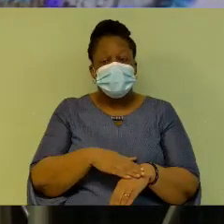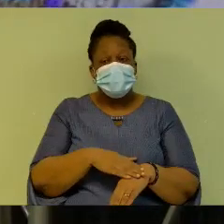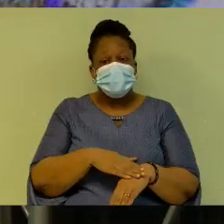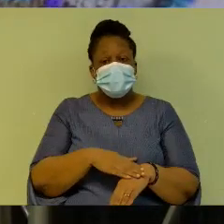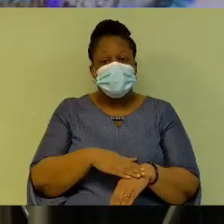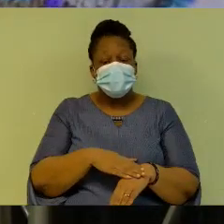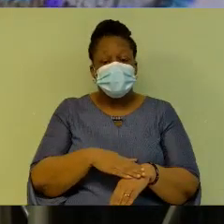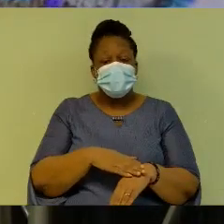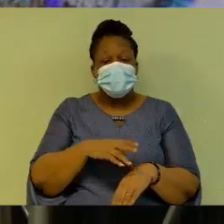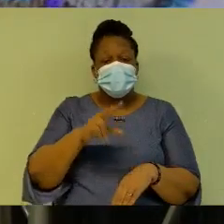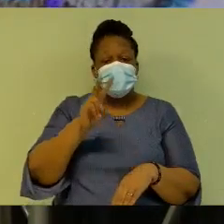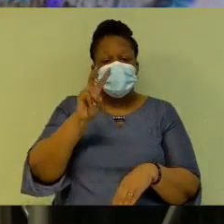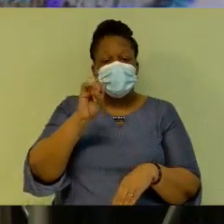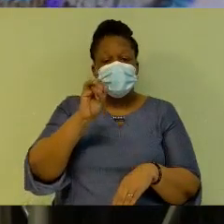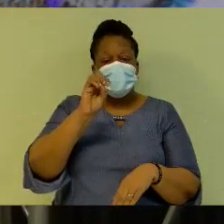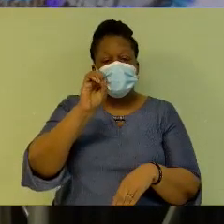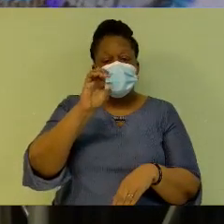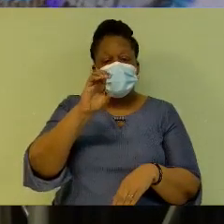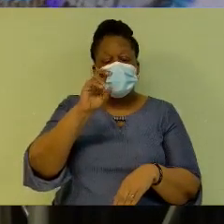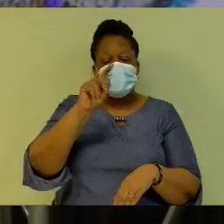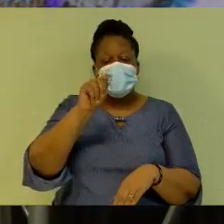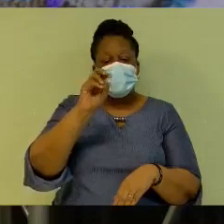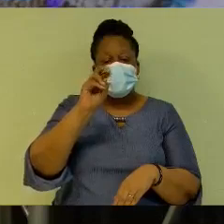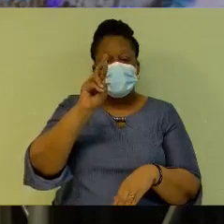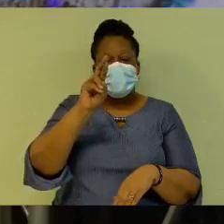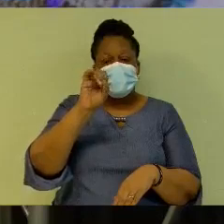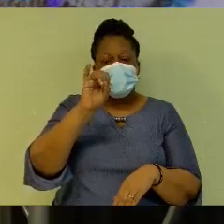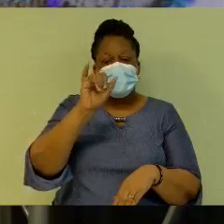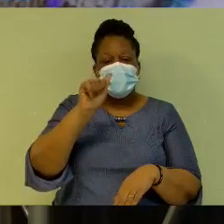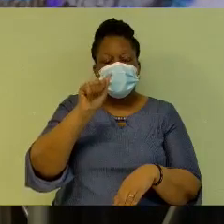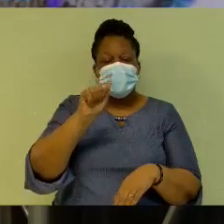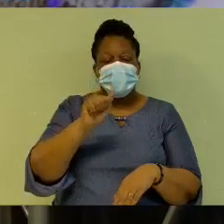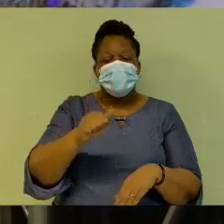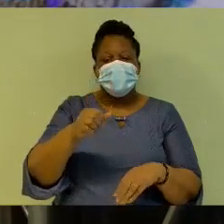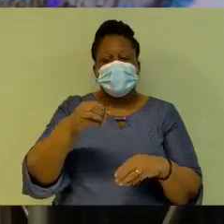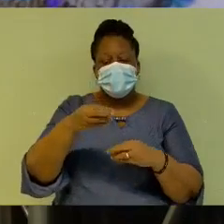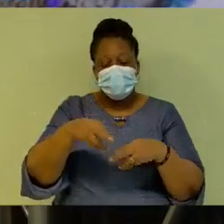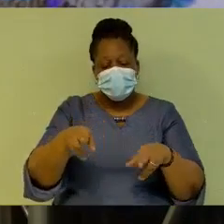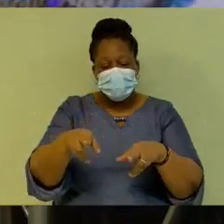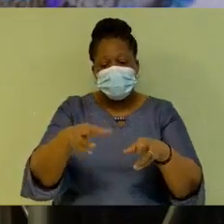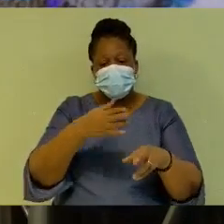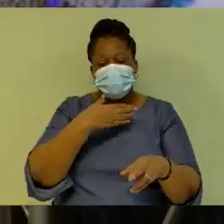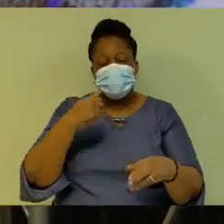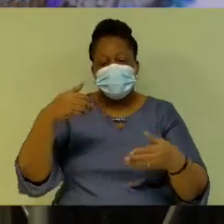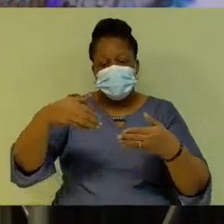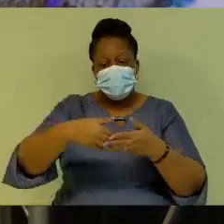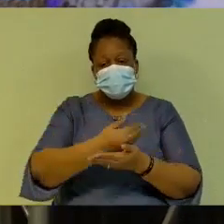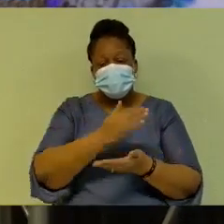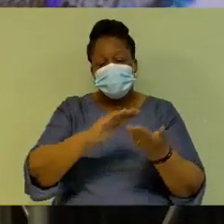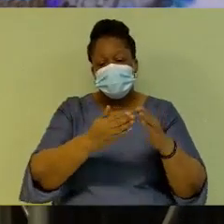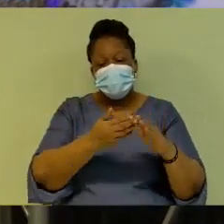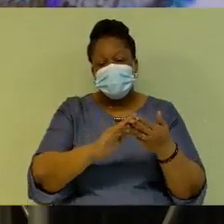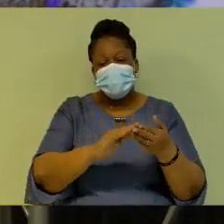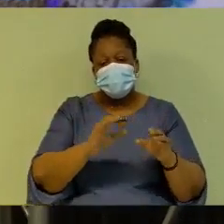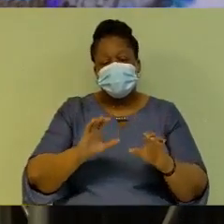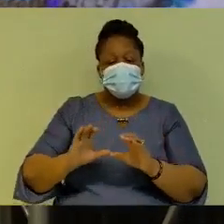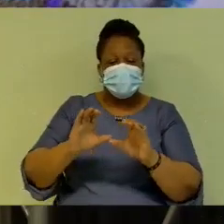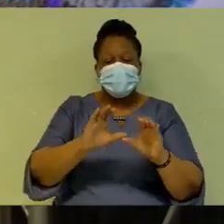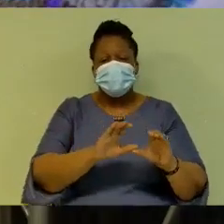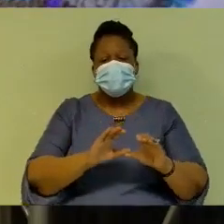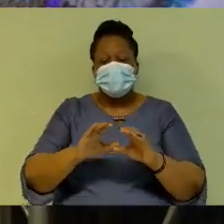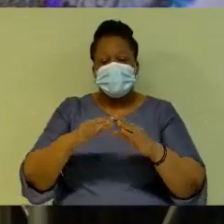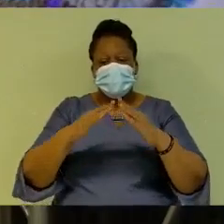on Victoria Road, and a second office located at the Newtown Community Center. The working hours are from 8